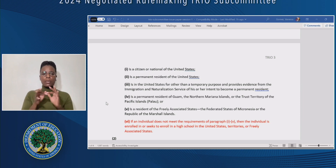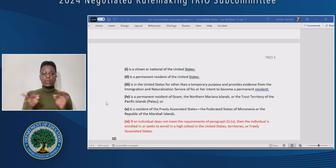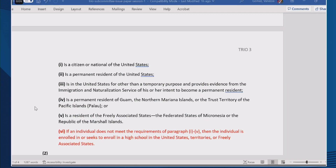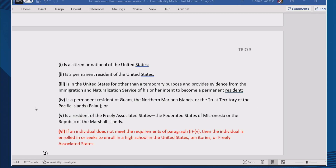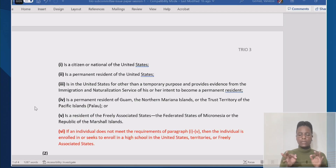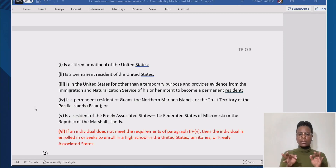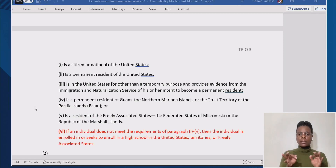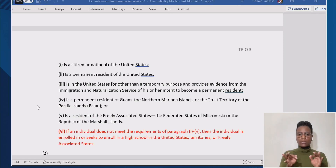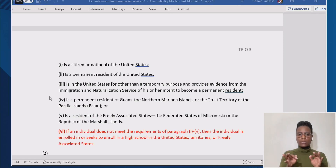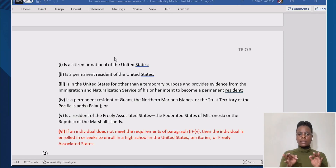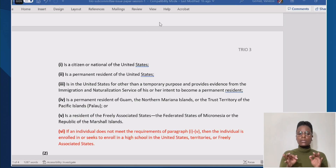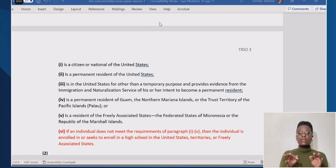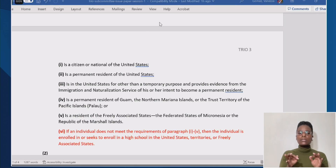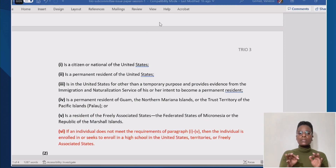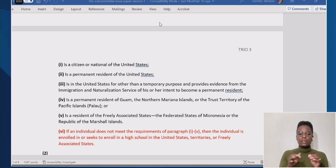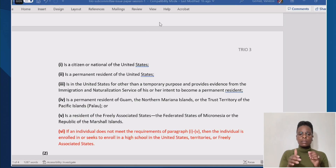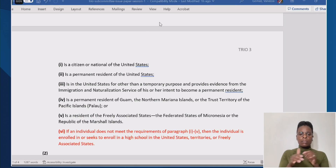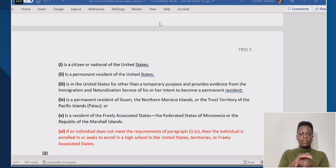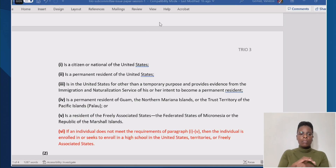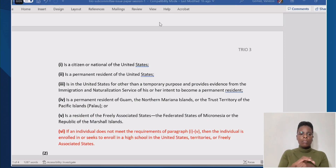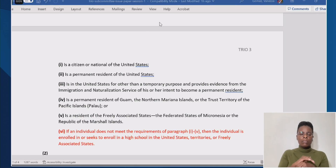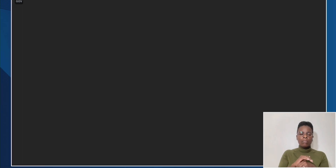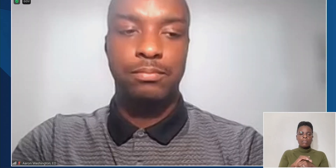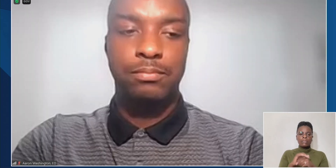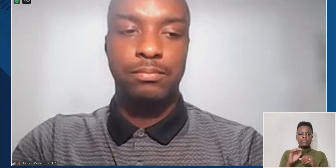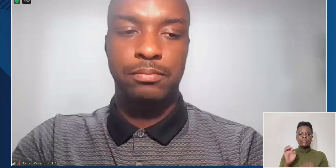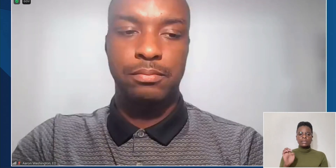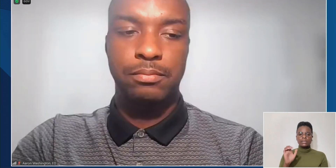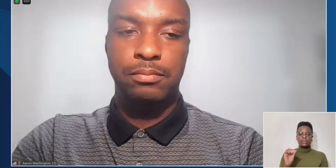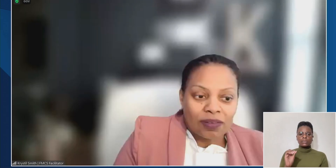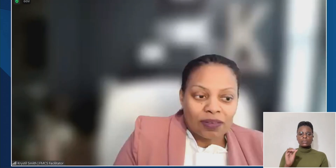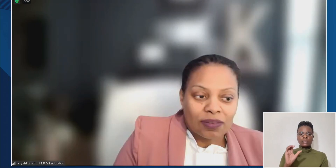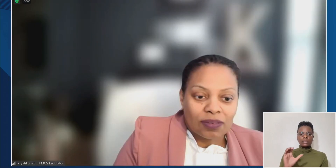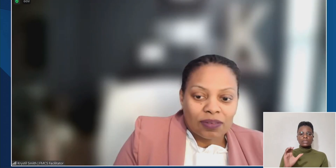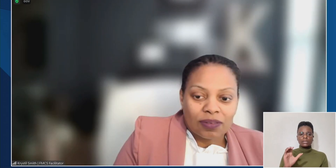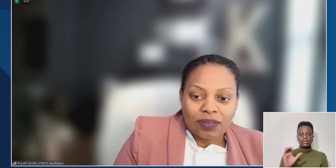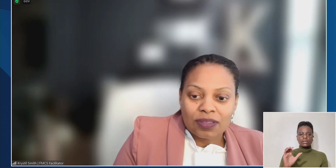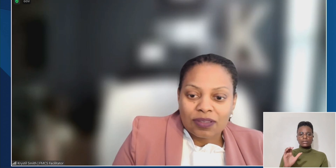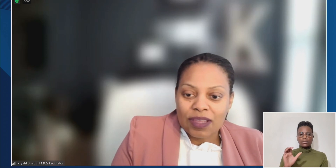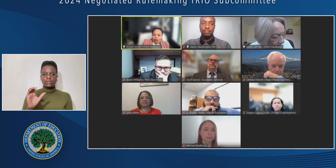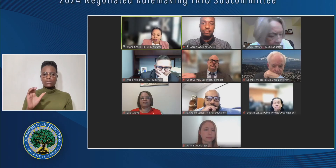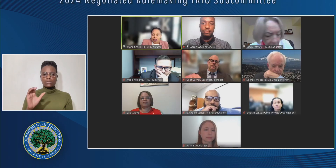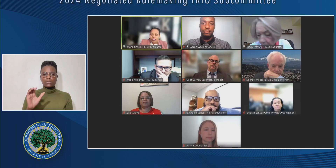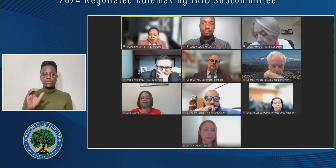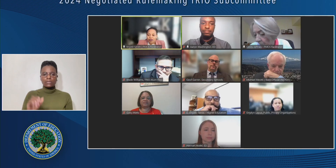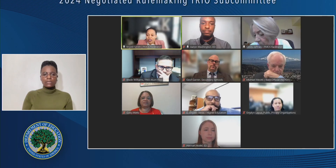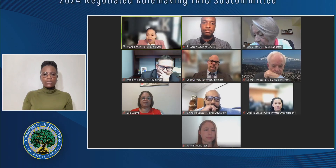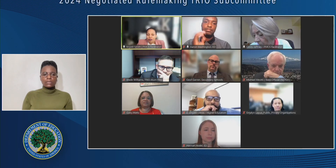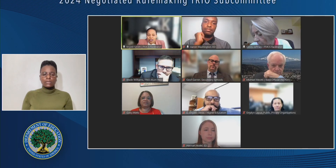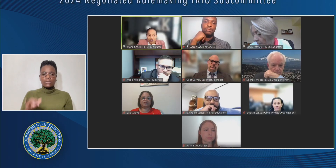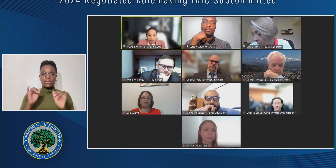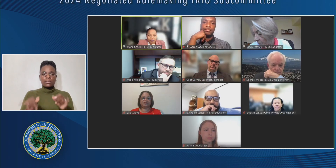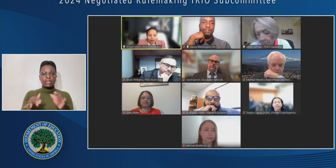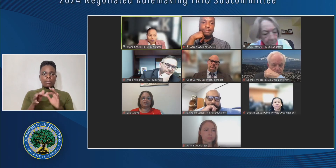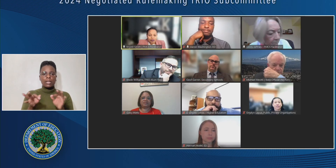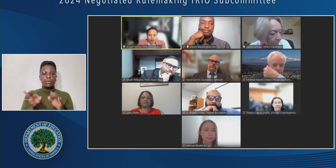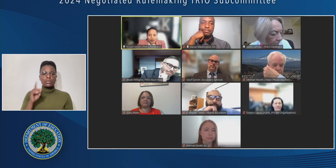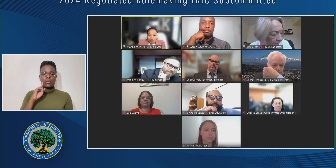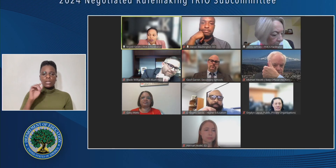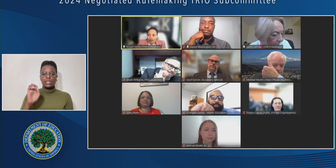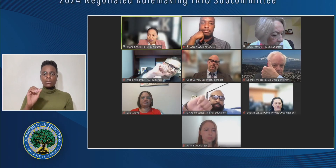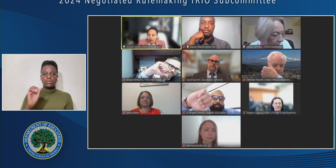So you're saying within the framework of what you have proposed? Yeah, just the framework of what we proposed, because as you said, it's not getting to the equity piece for you a little. I